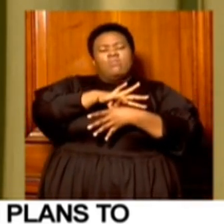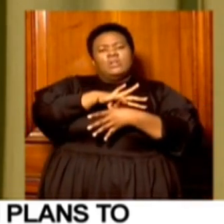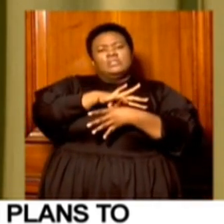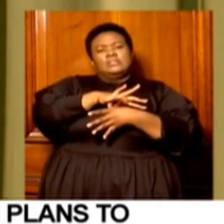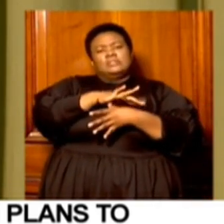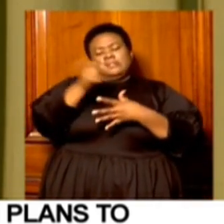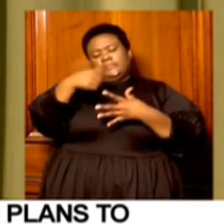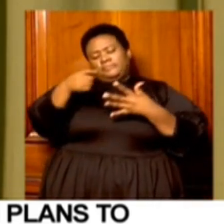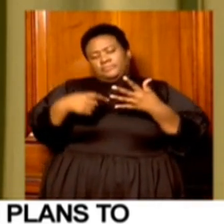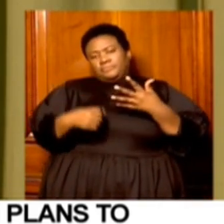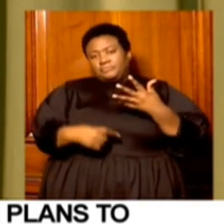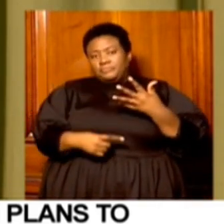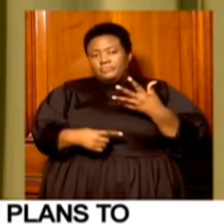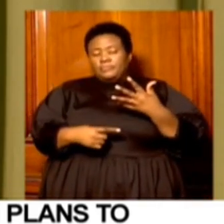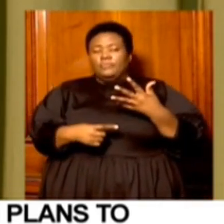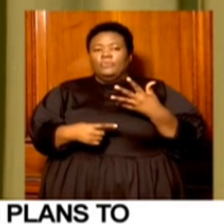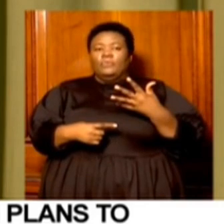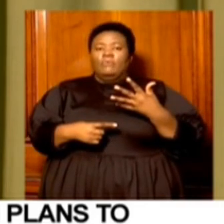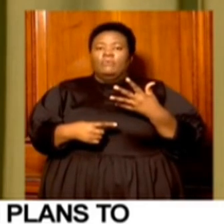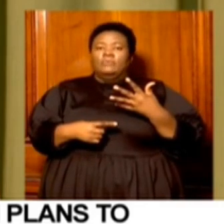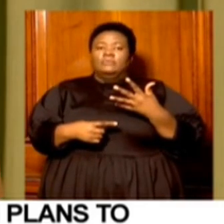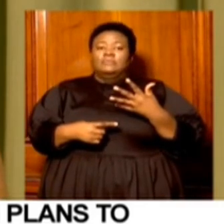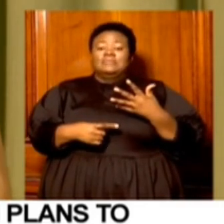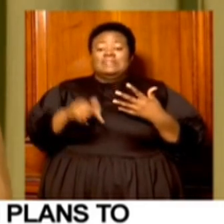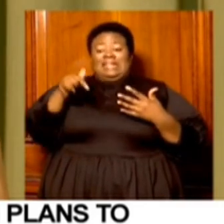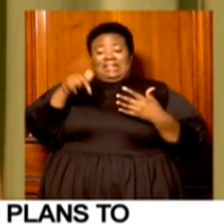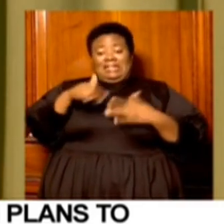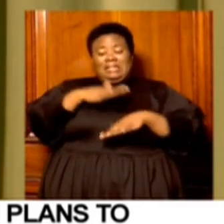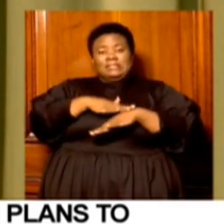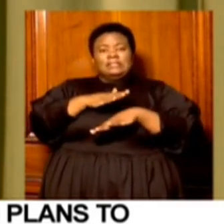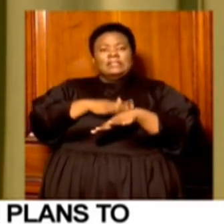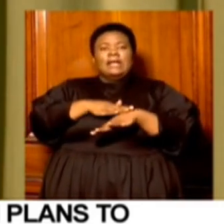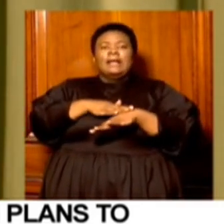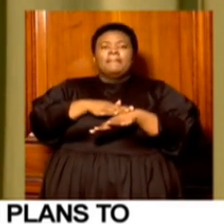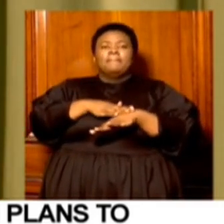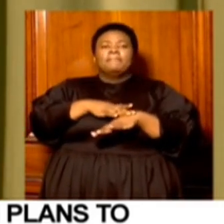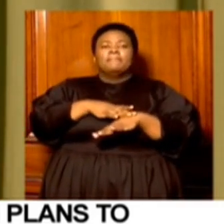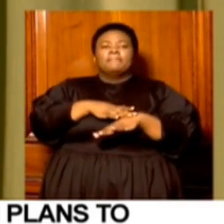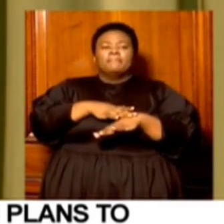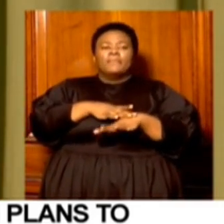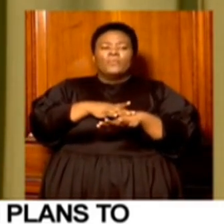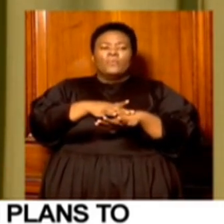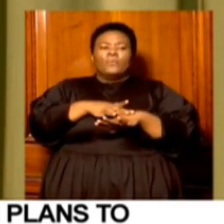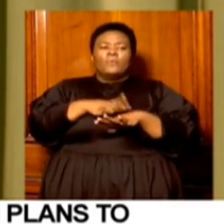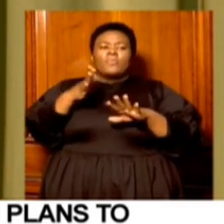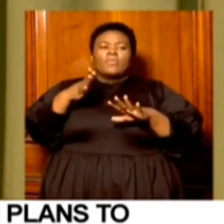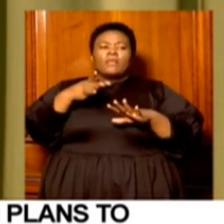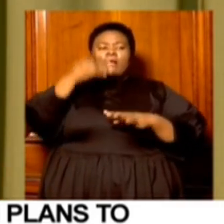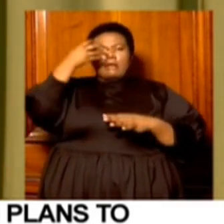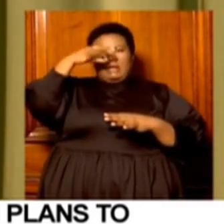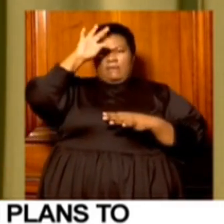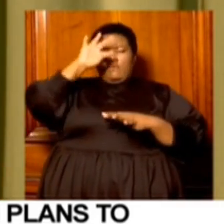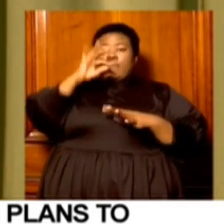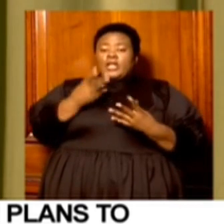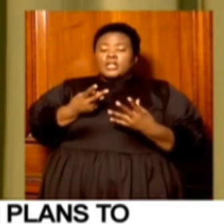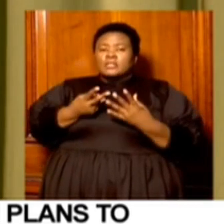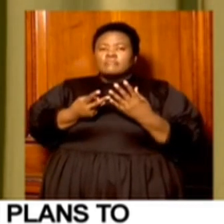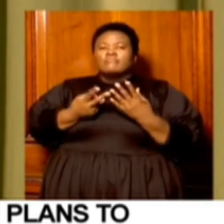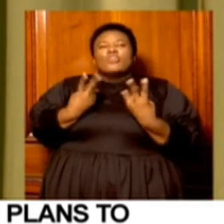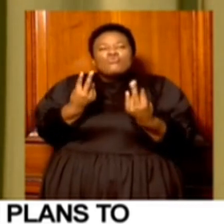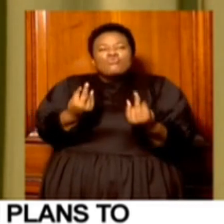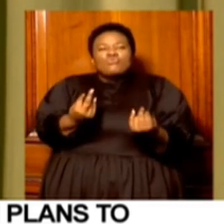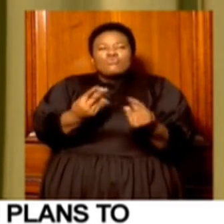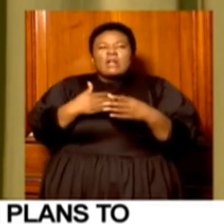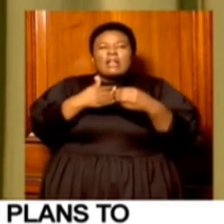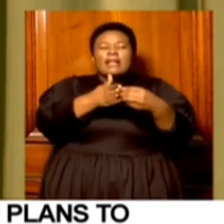6th administration, led by President Ramaphosa, we are rolling up our sleeves and we are very clear in